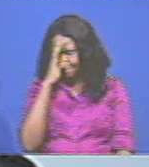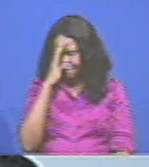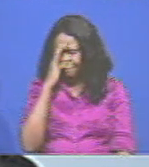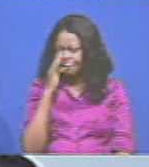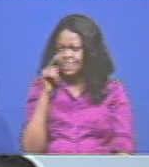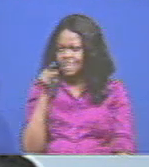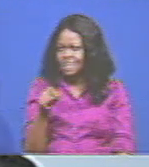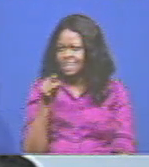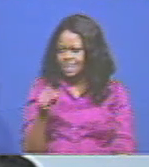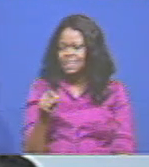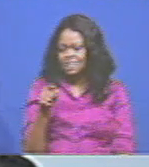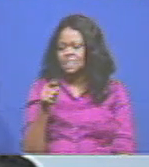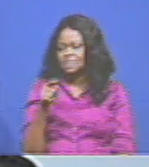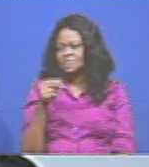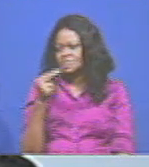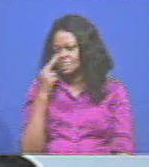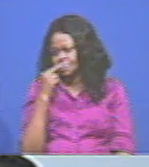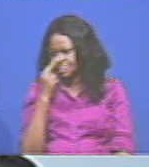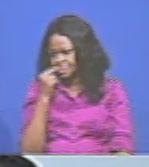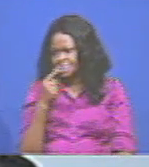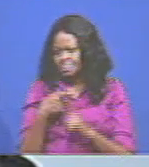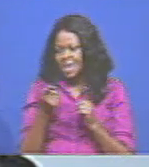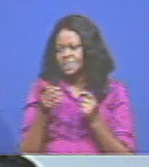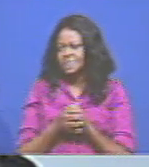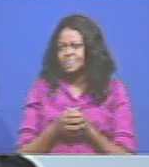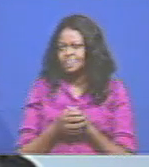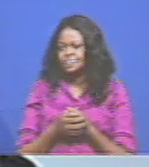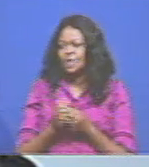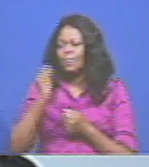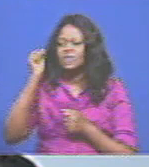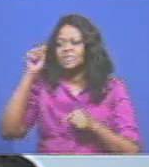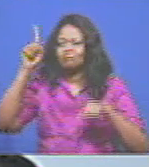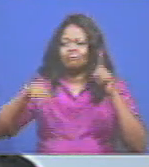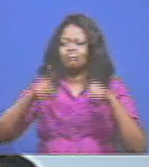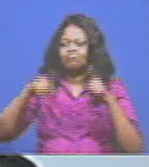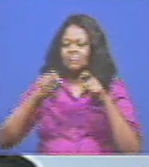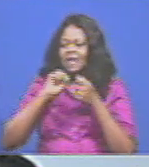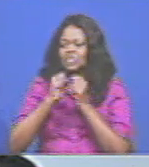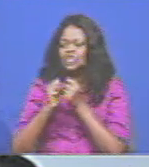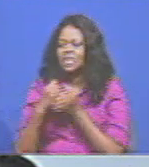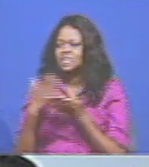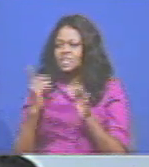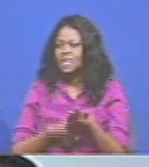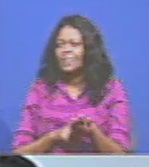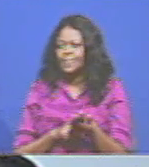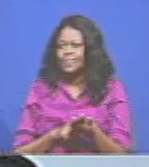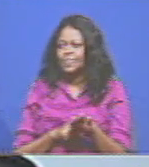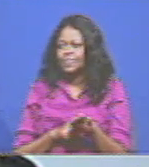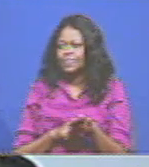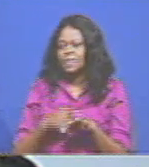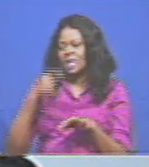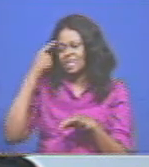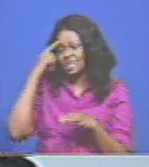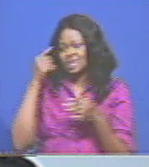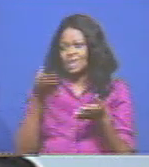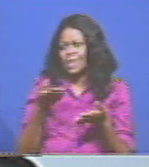going to be very interesting. But you know, a day in politics is a very long time. Indeed. Yeah, and you know, you can only rent politicians. Yes. So I think for the time